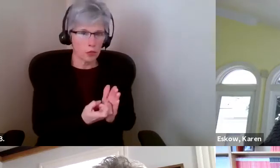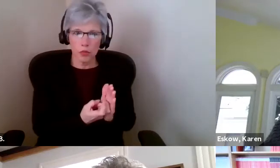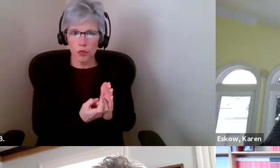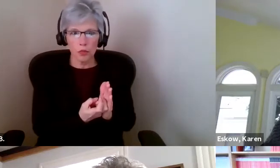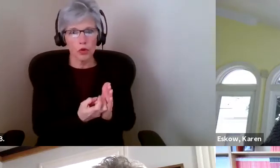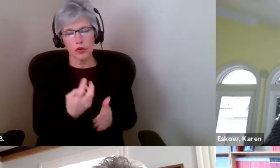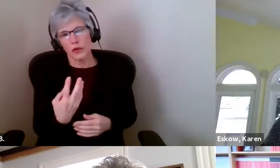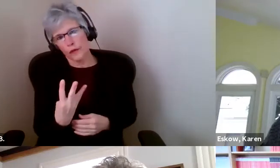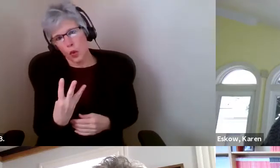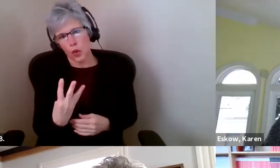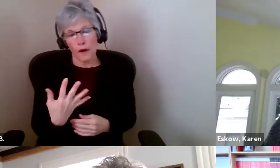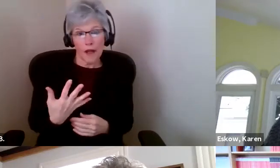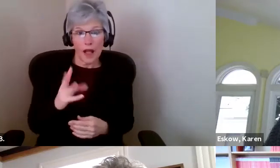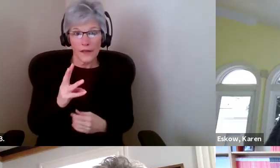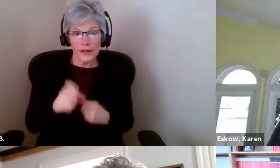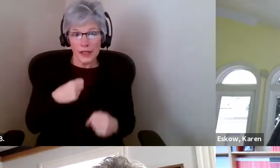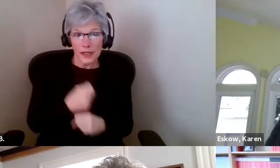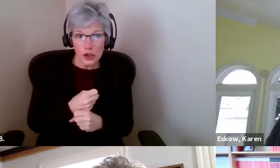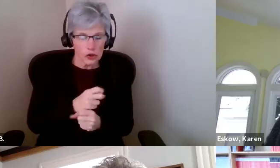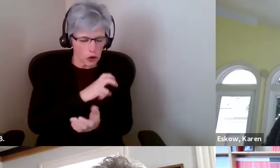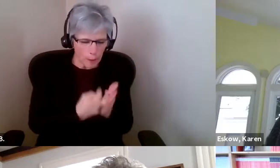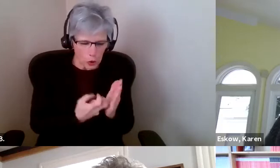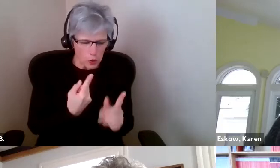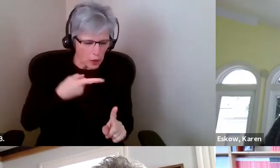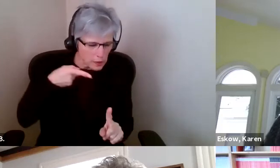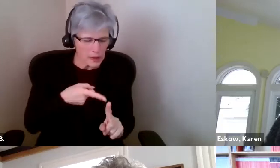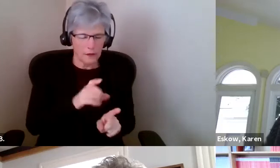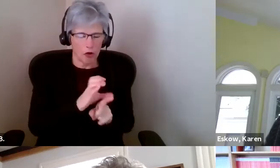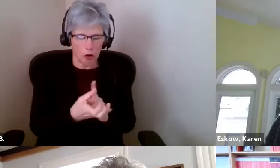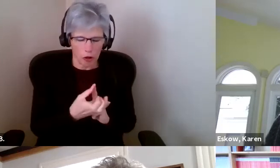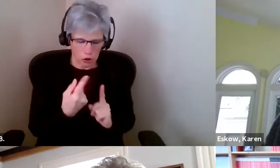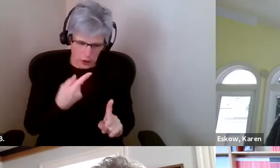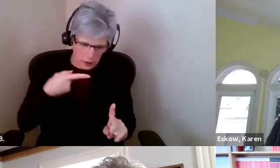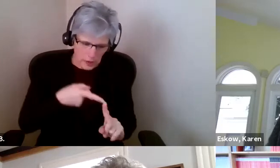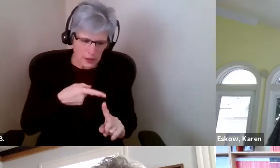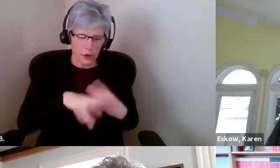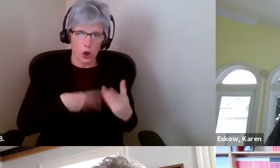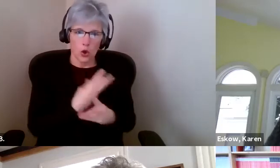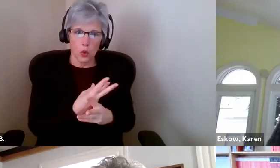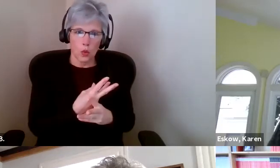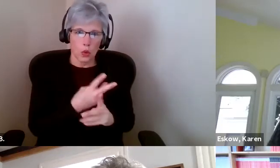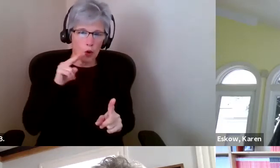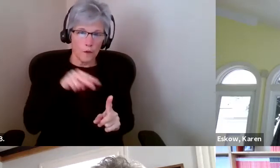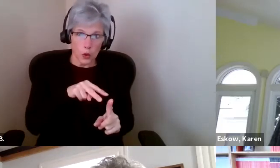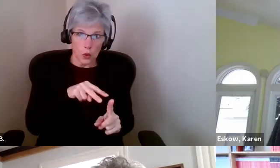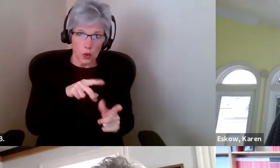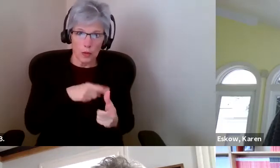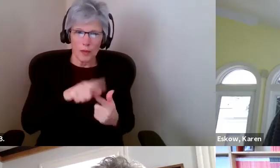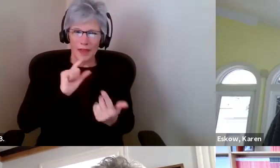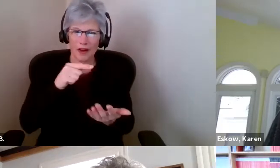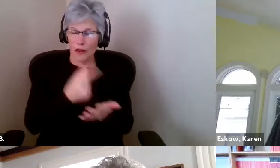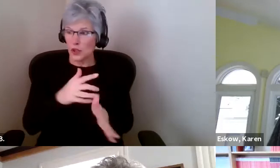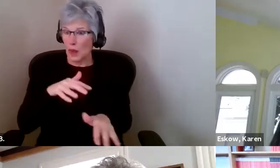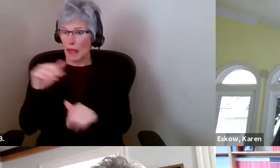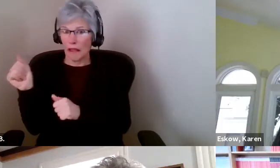that they're here in a certain culture, a certain worldview that doesn't really follow them when they leave the campus. We want